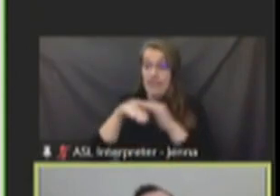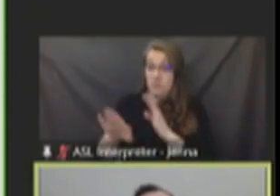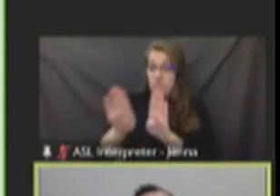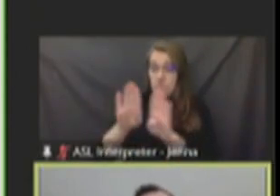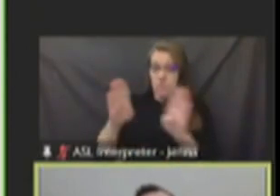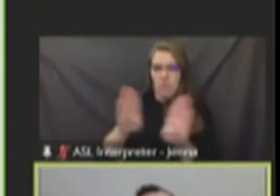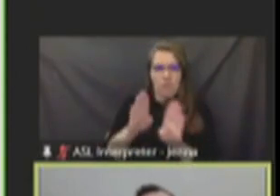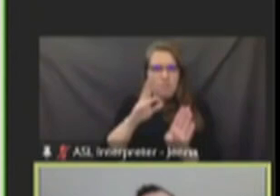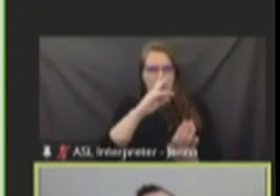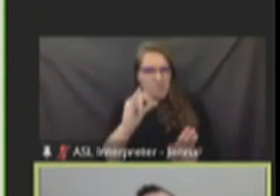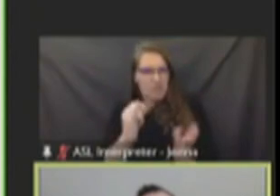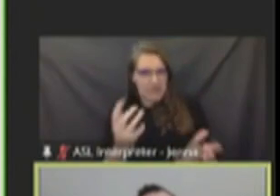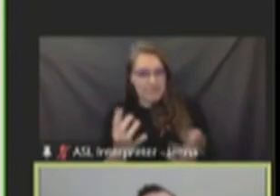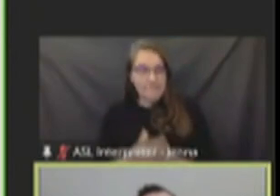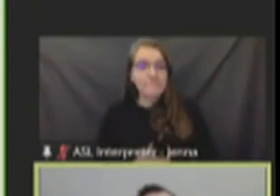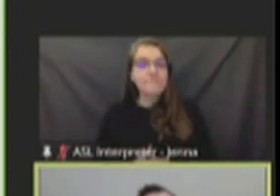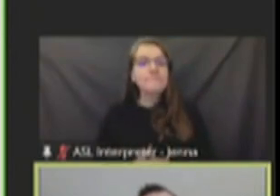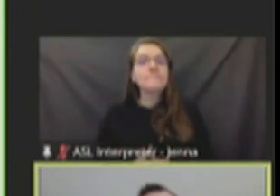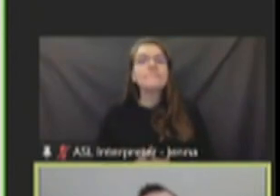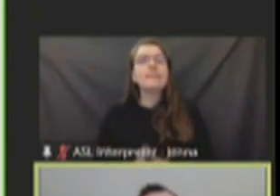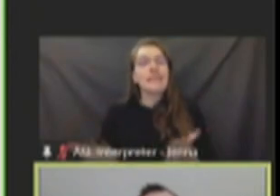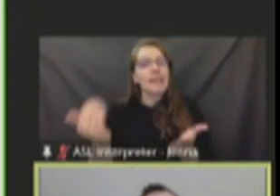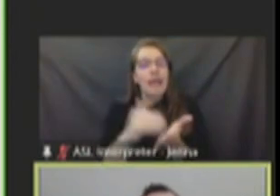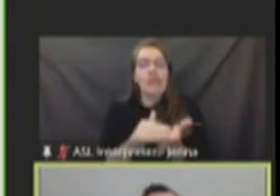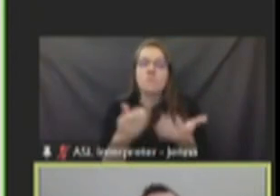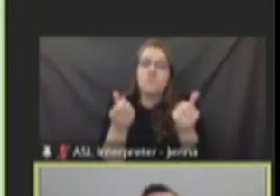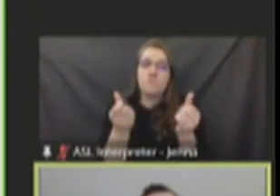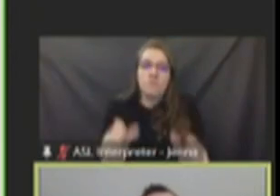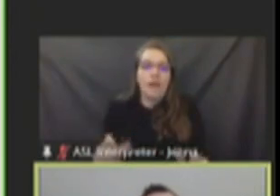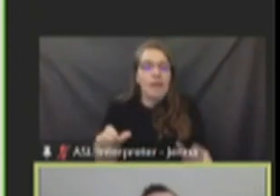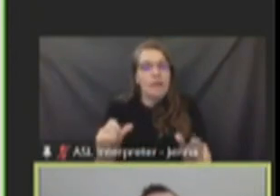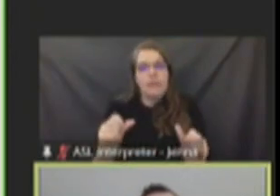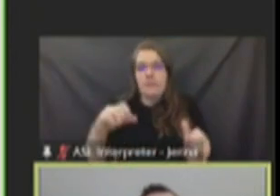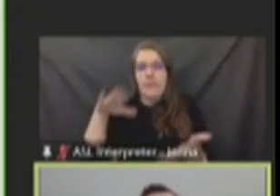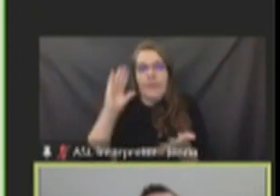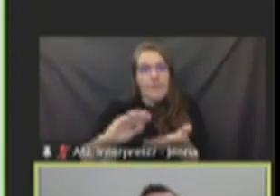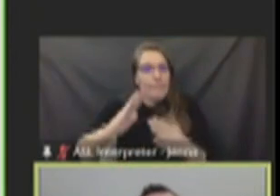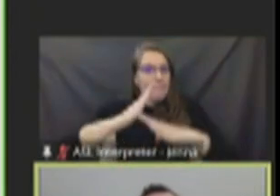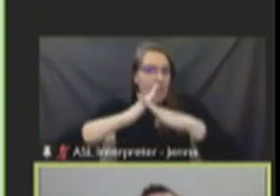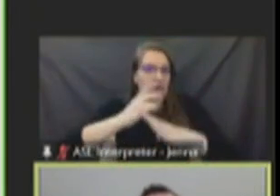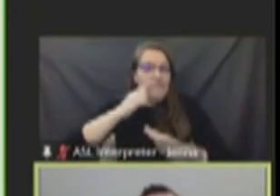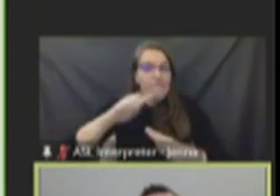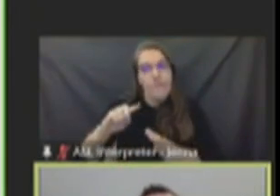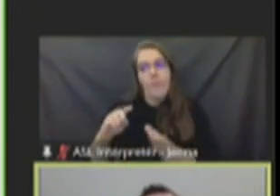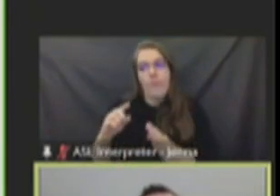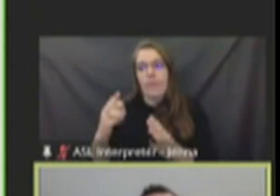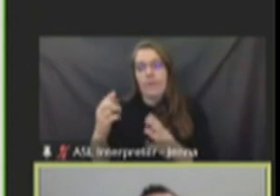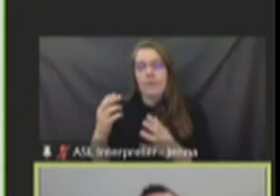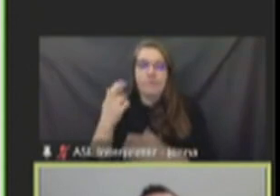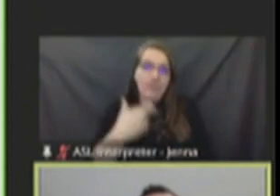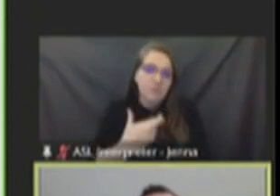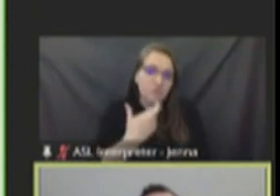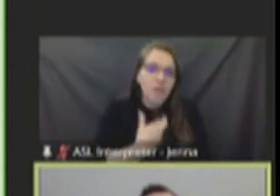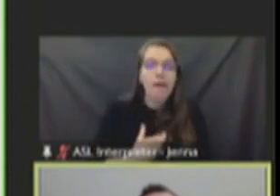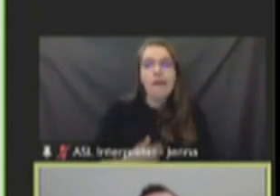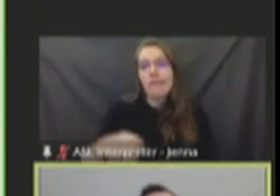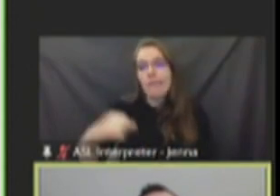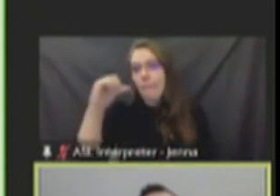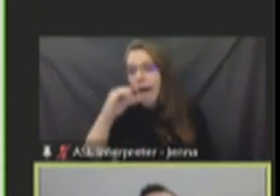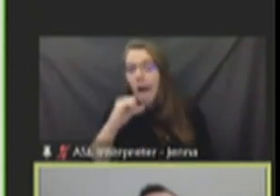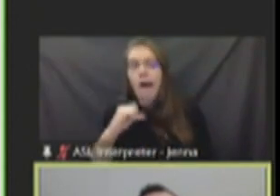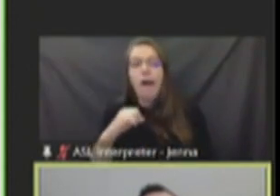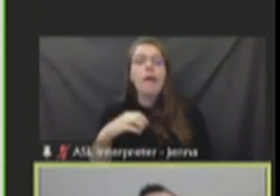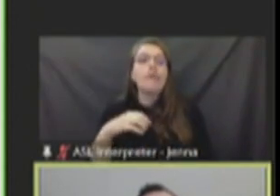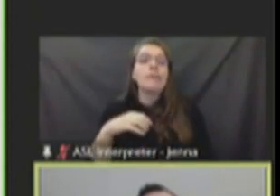we again wanted to make this as low barrier as possible for both the covered entities, you know, the restaurants and bars